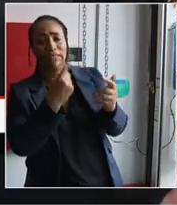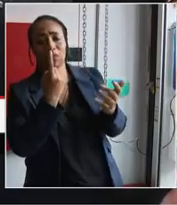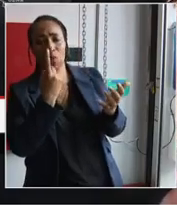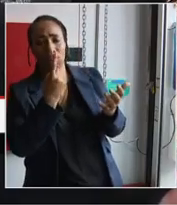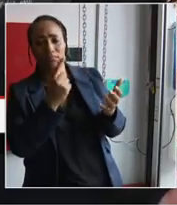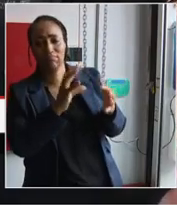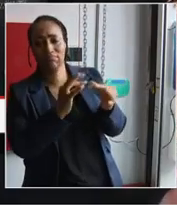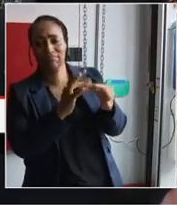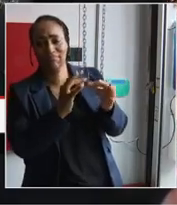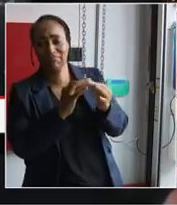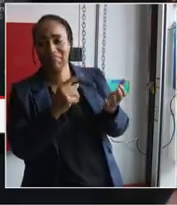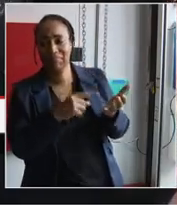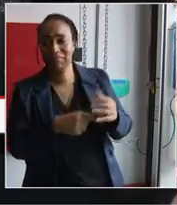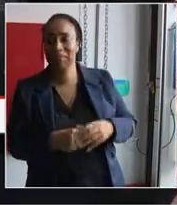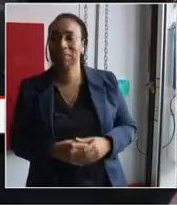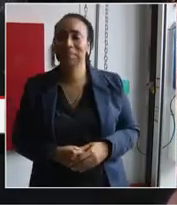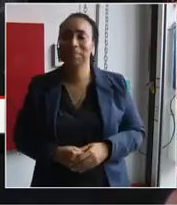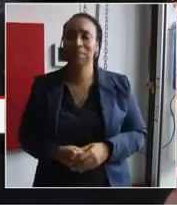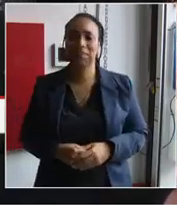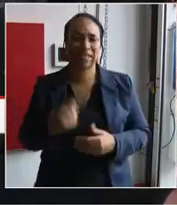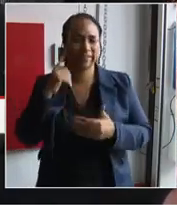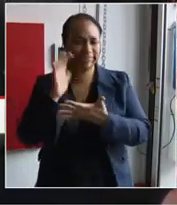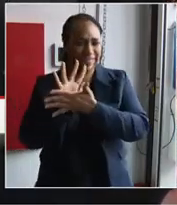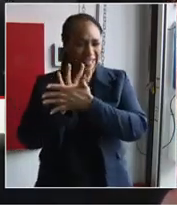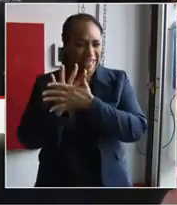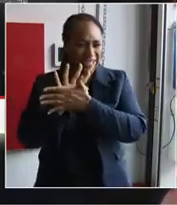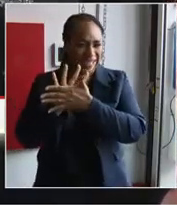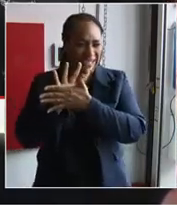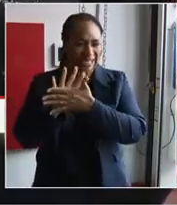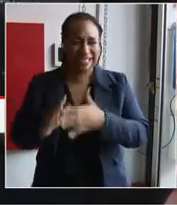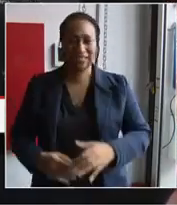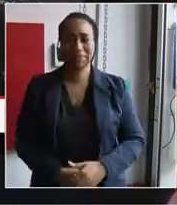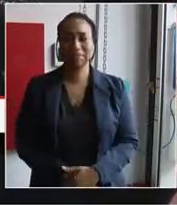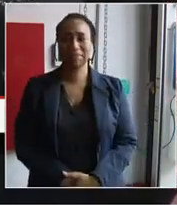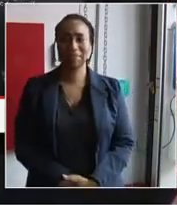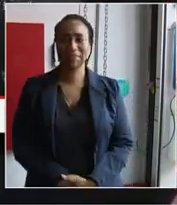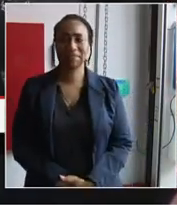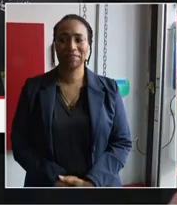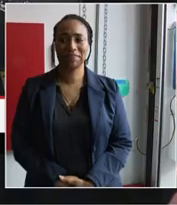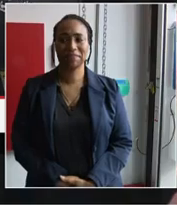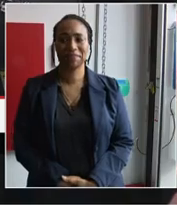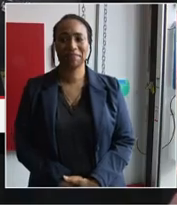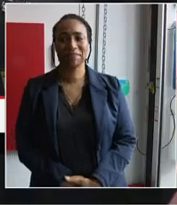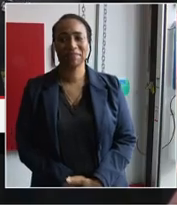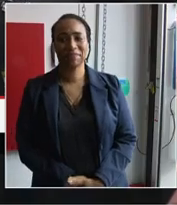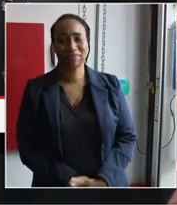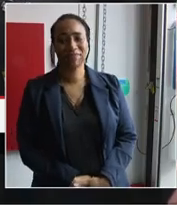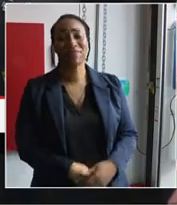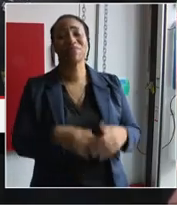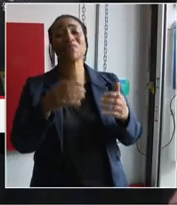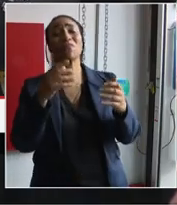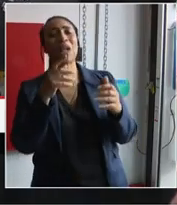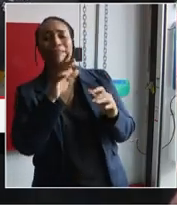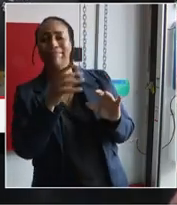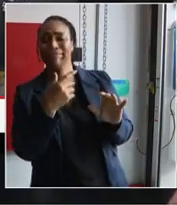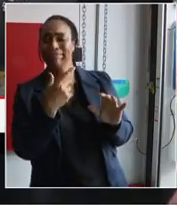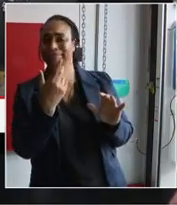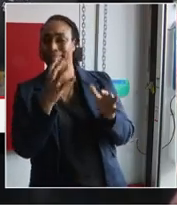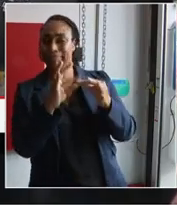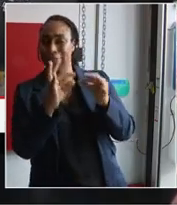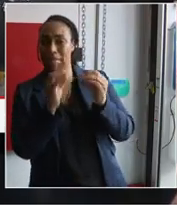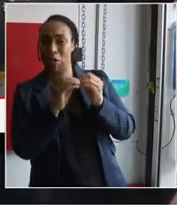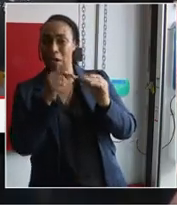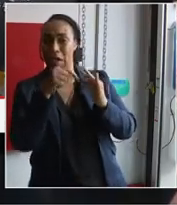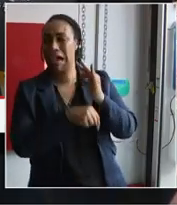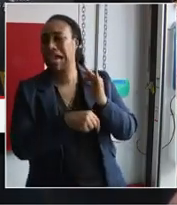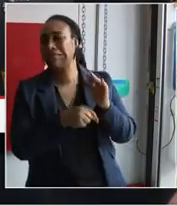the outside who don't understand what's happening in the city? You know, I really can't say more. I know that NPD is investigating and provided a report